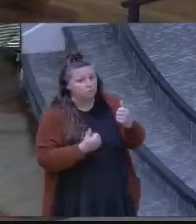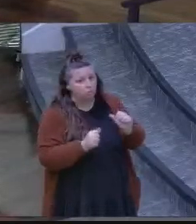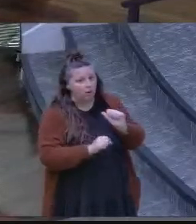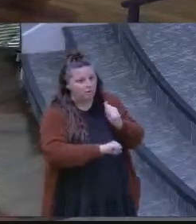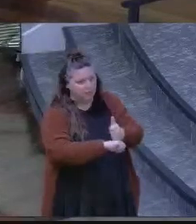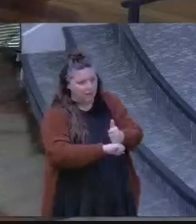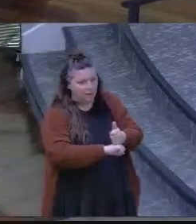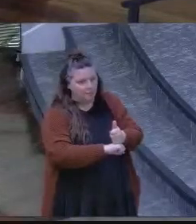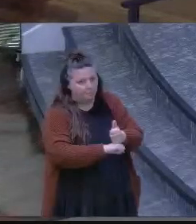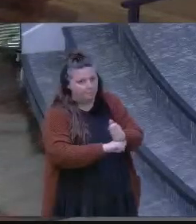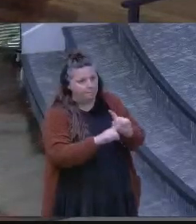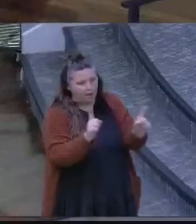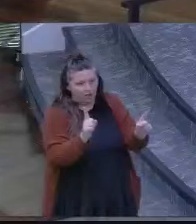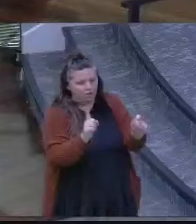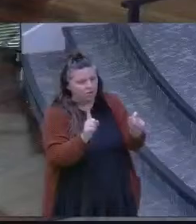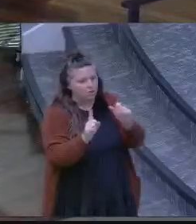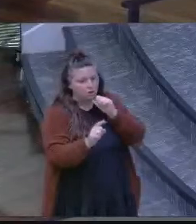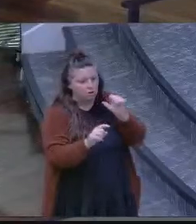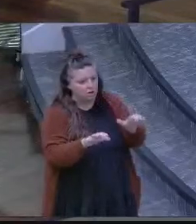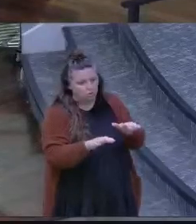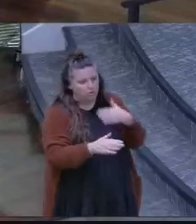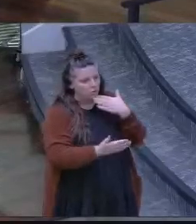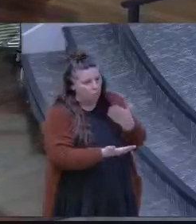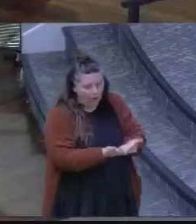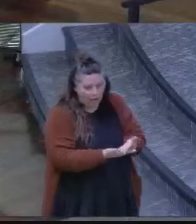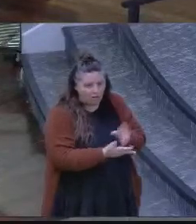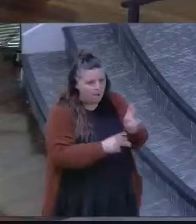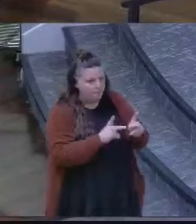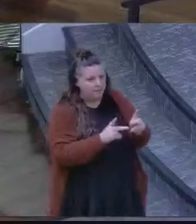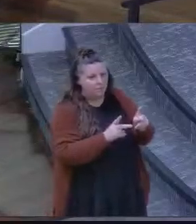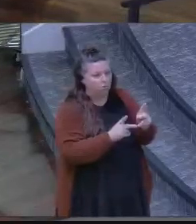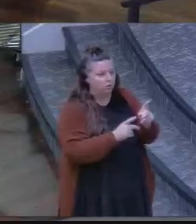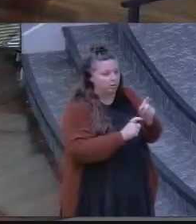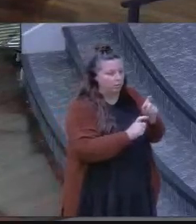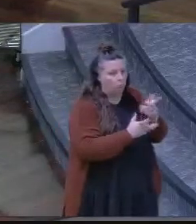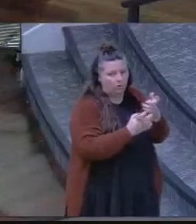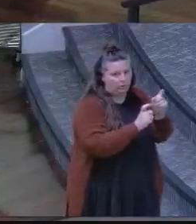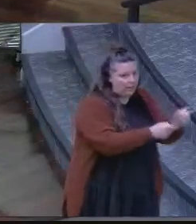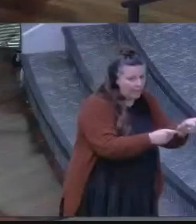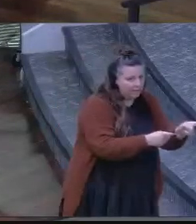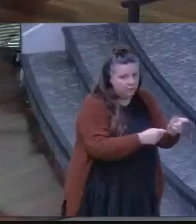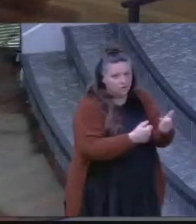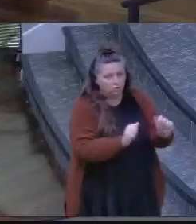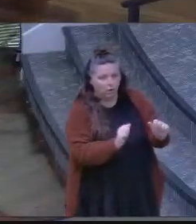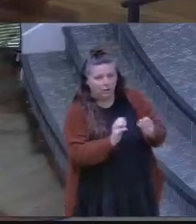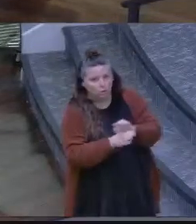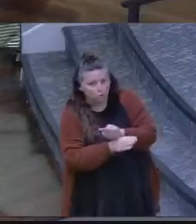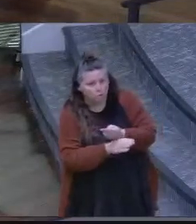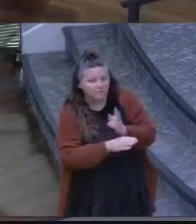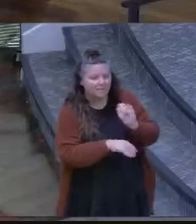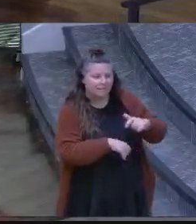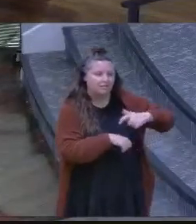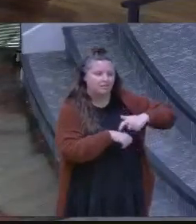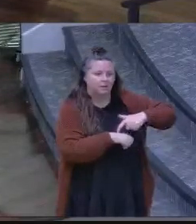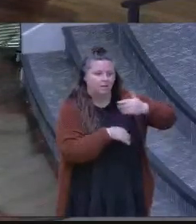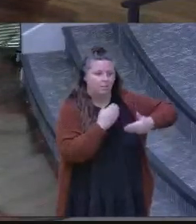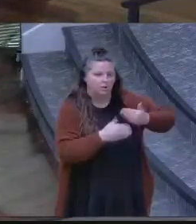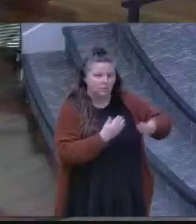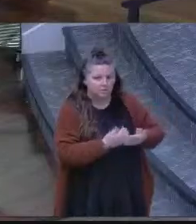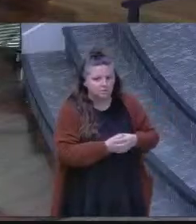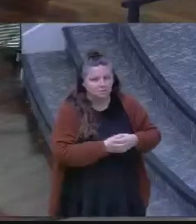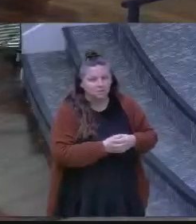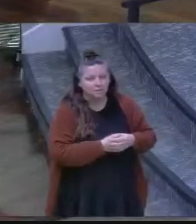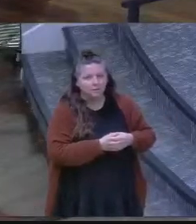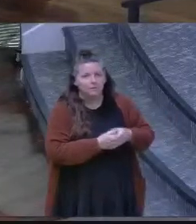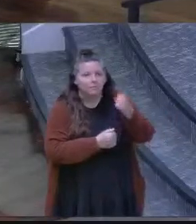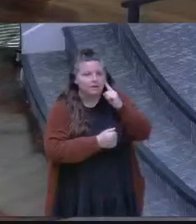have given their sick leave to that. People are trying to request leave from that. That's a time process for someone to submit